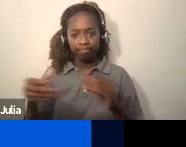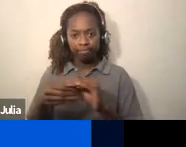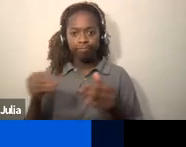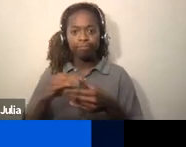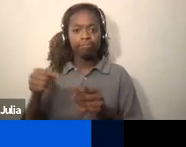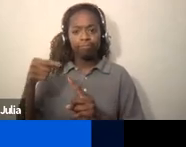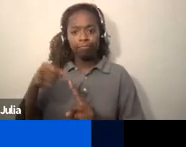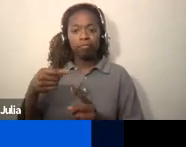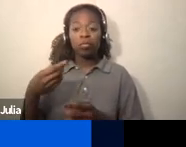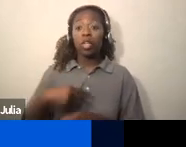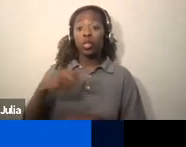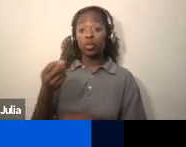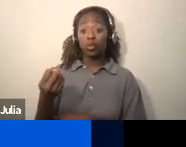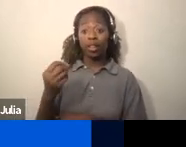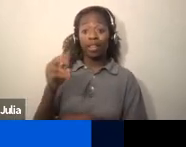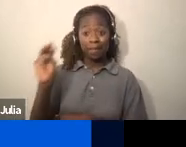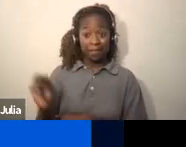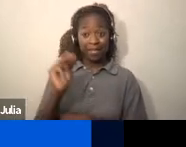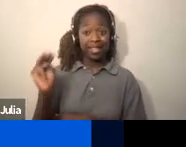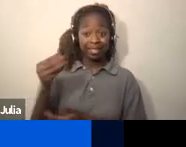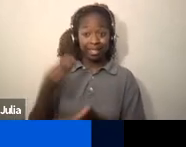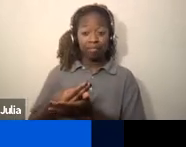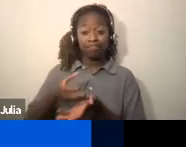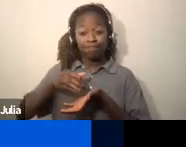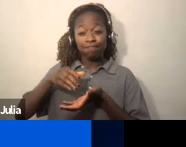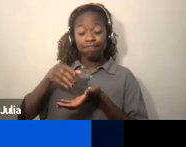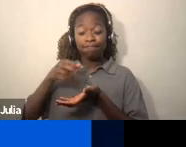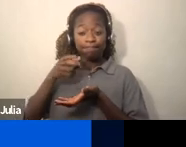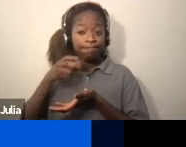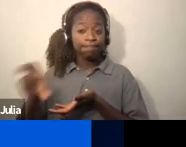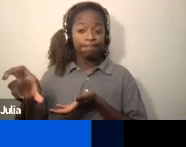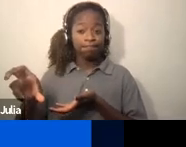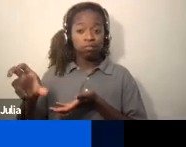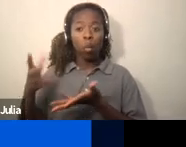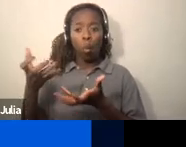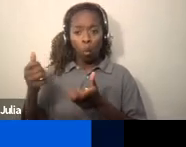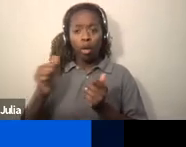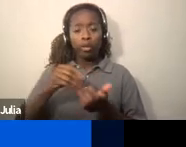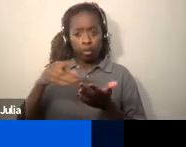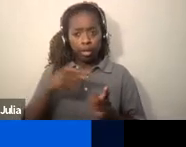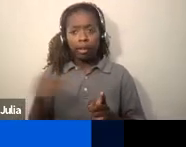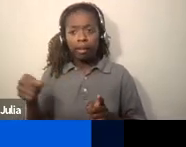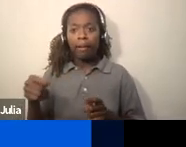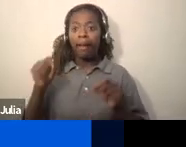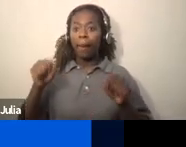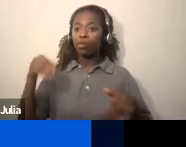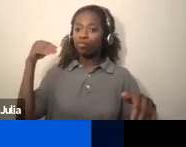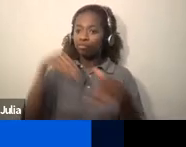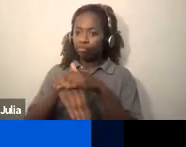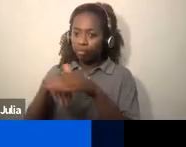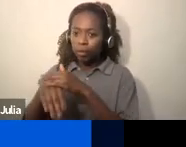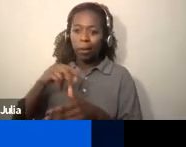bps students have access to a school-based library or a high-quality library or high-quality library